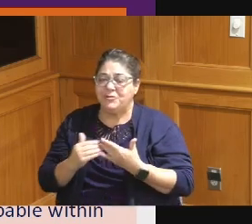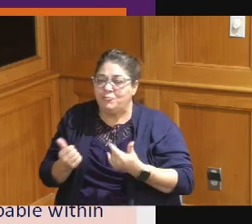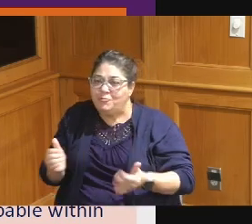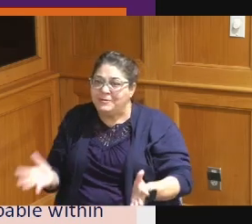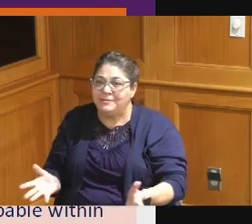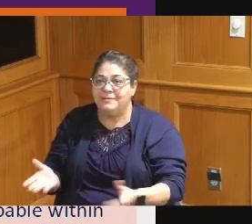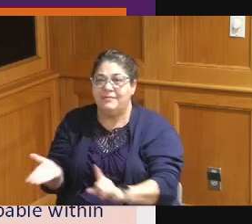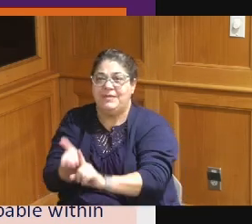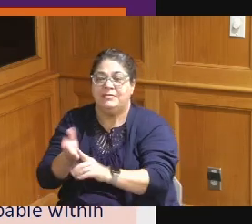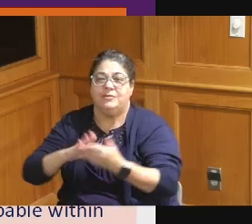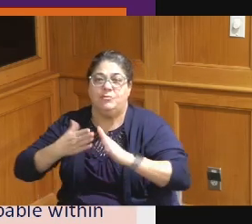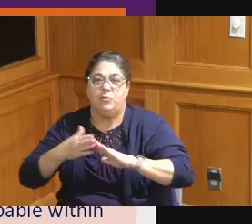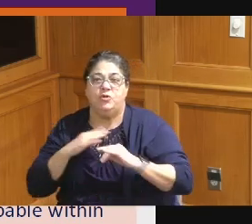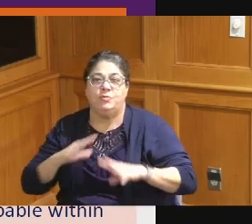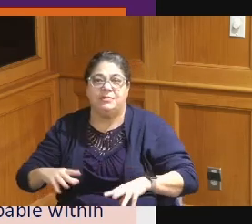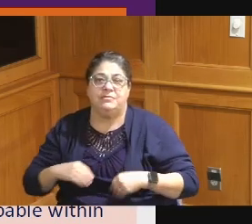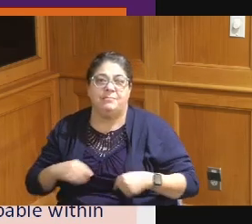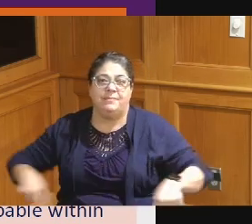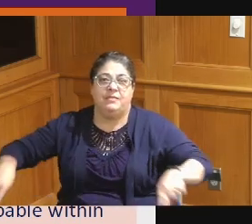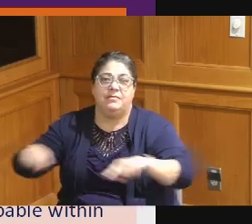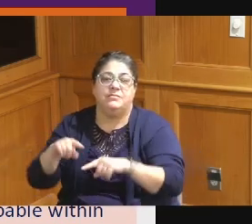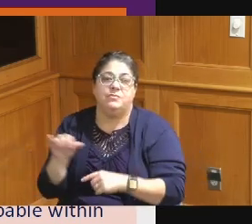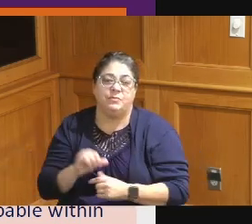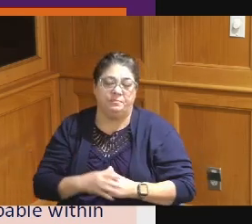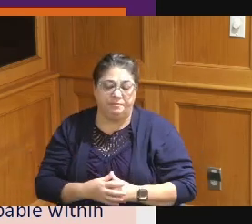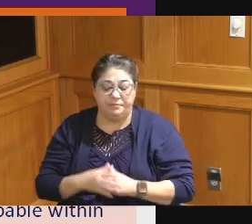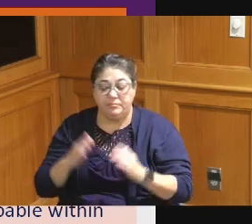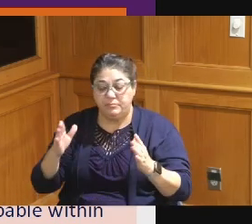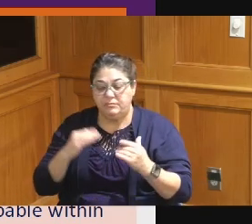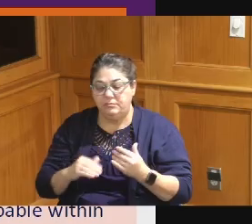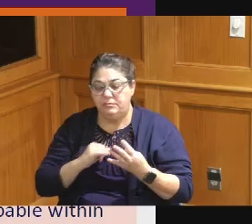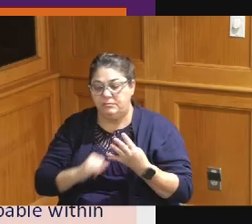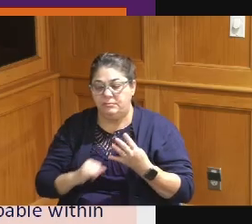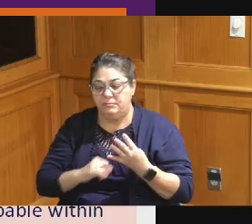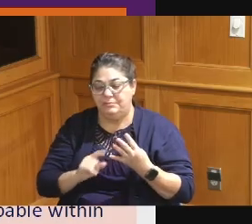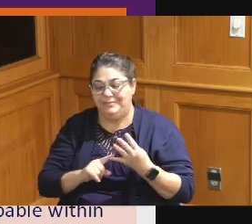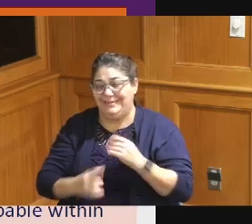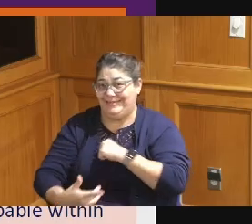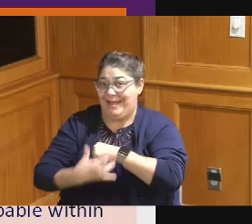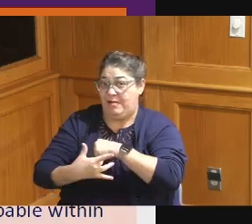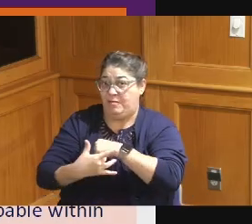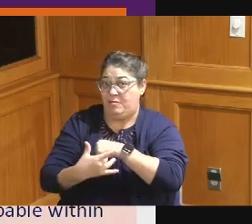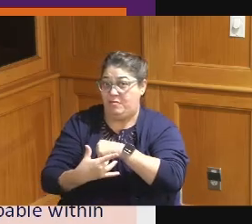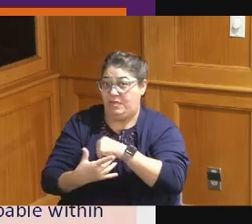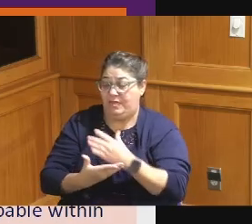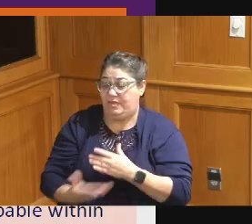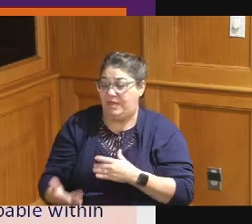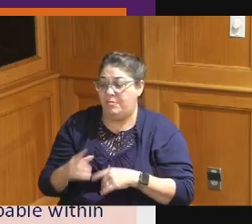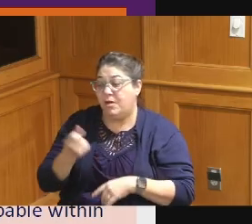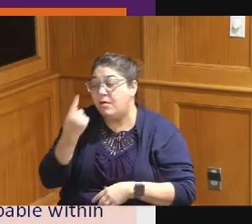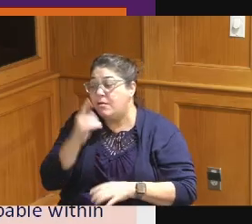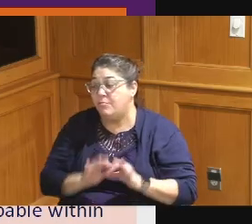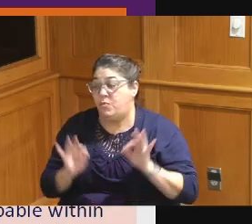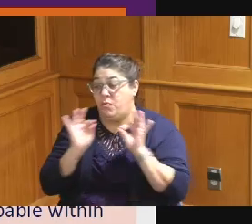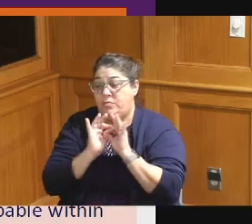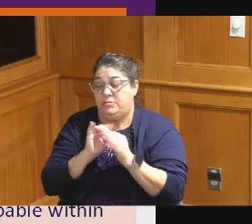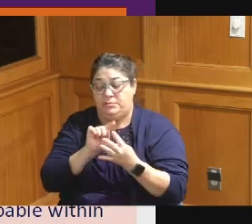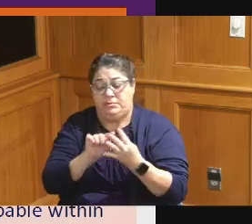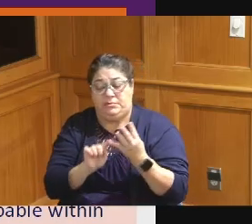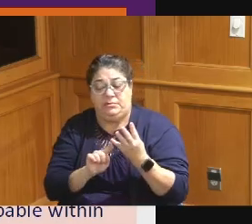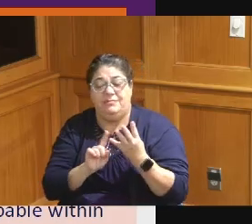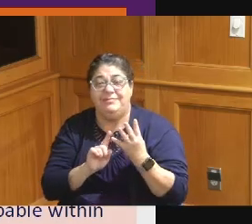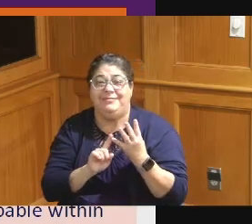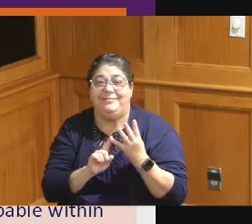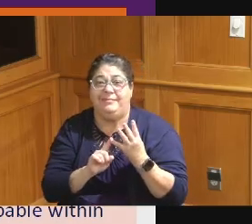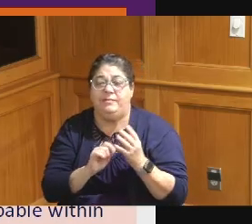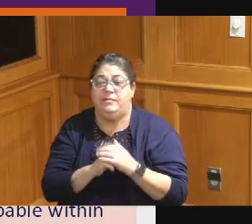And that's a factor that has to play into this as well. And then the last thing is a technical thing, but is really, really important. And again, this is something that I think will be very